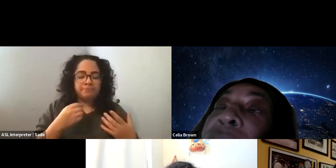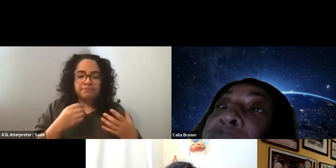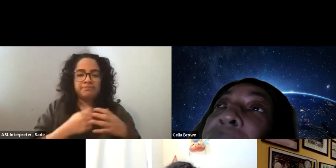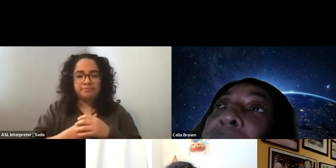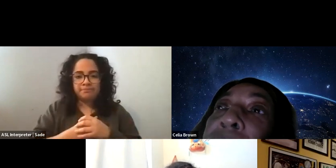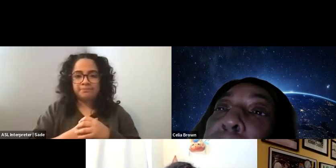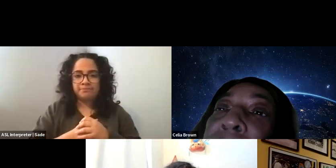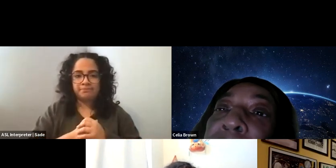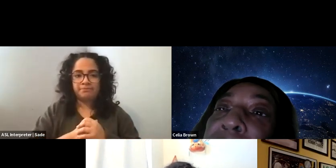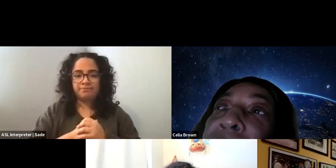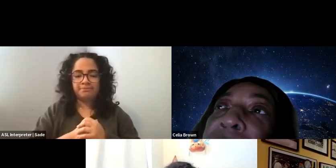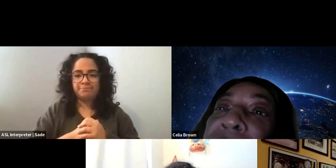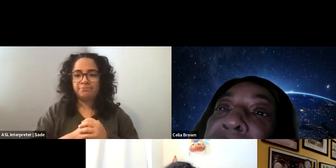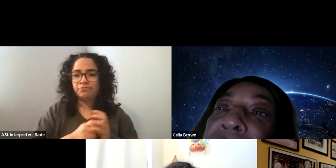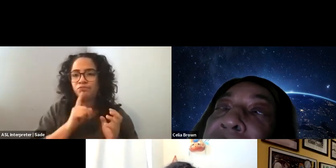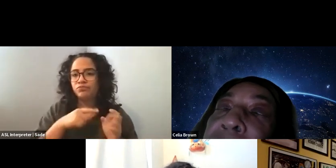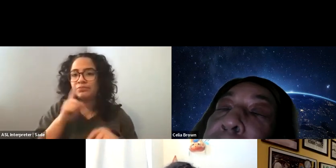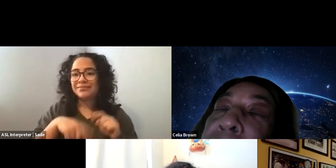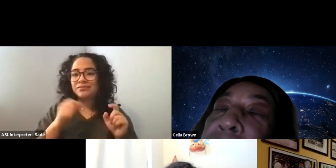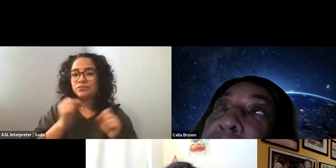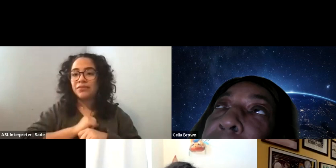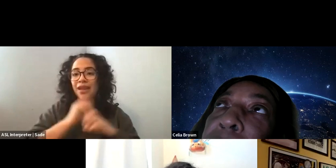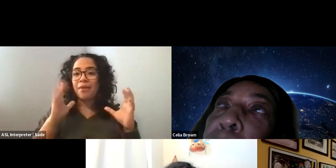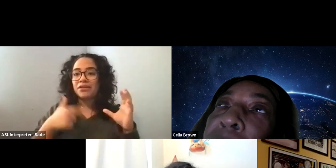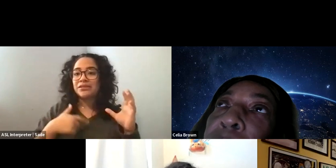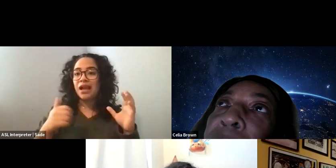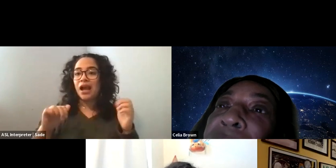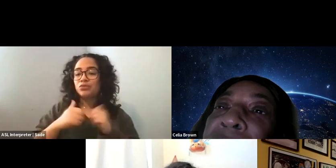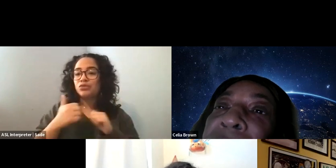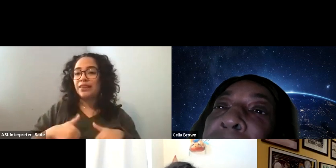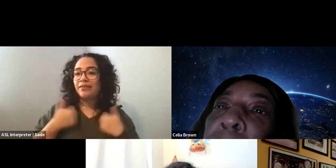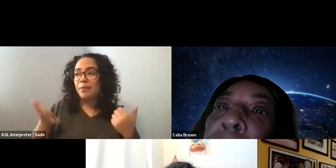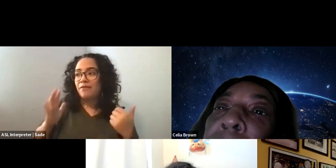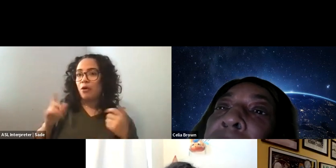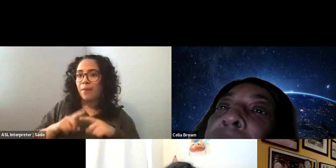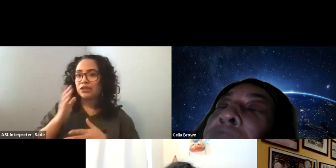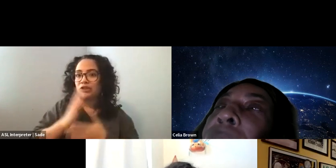I just can't even imagine living then, but, you know, in some ways we're living it now.